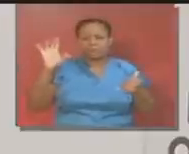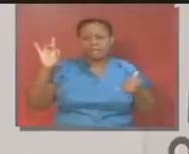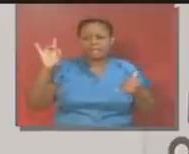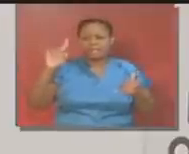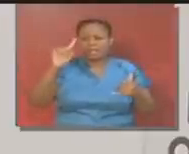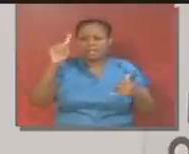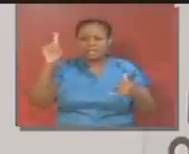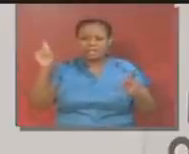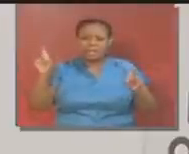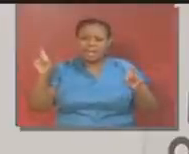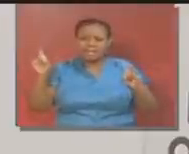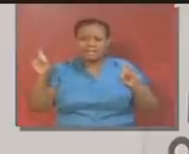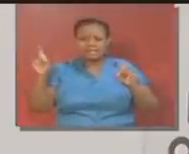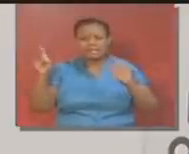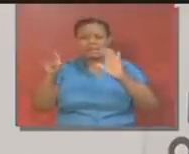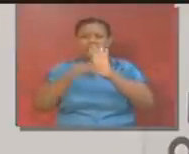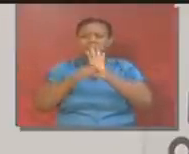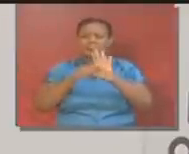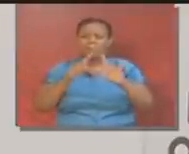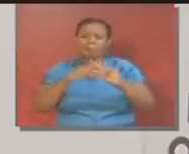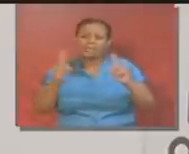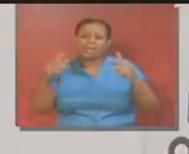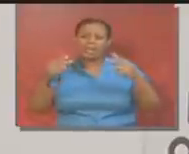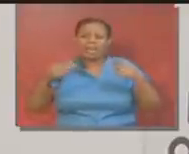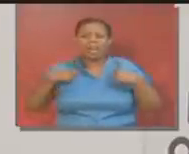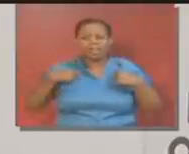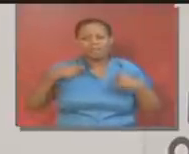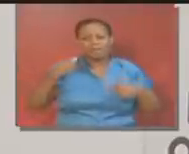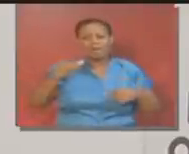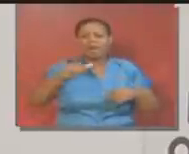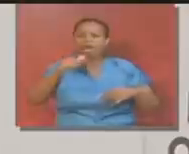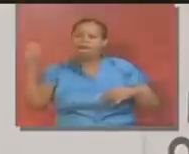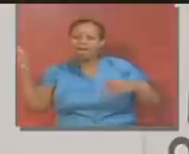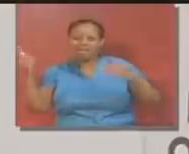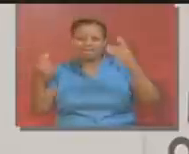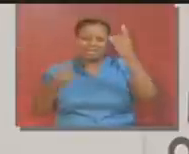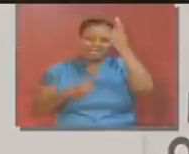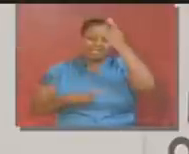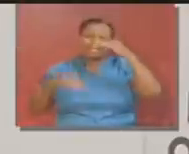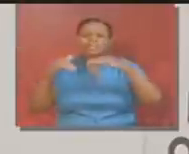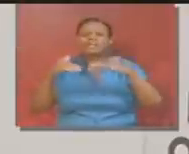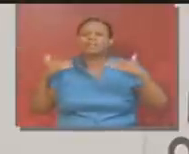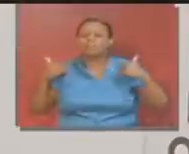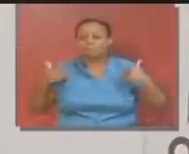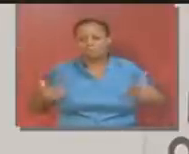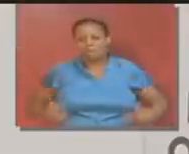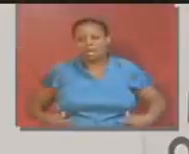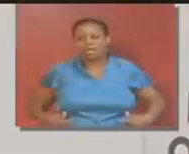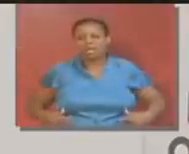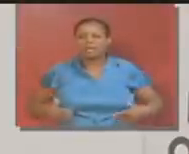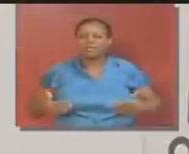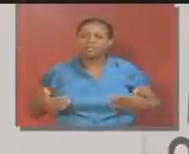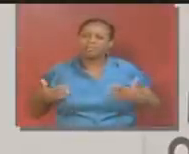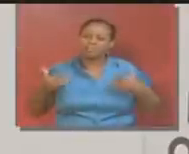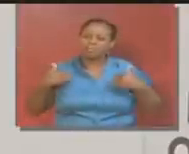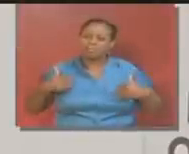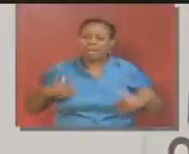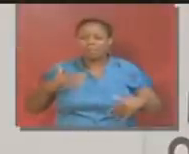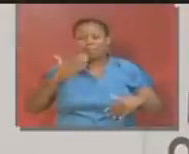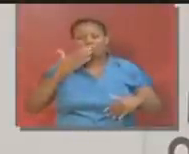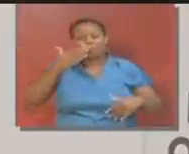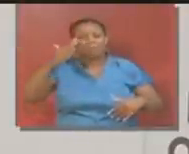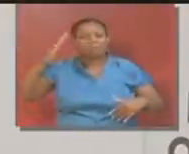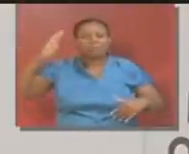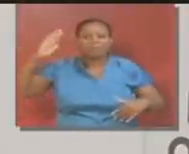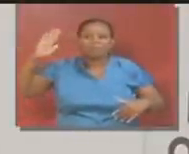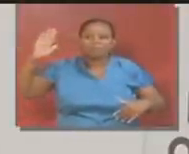all have the multi-system, so it's multiple systems and it's all inflamed. So it's in terms of that diagnosis, it's a